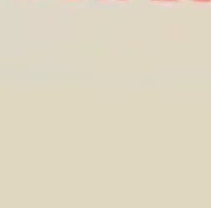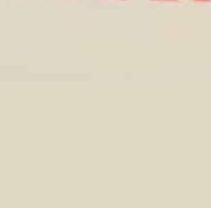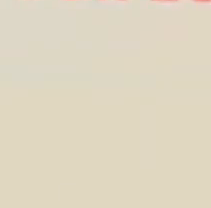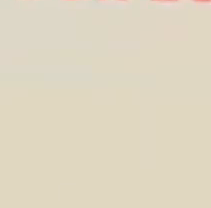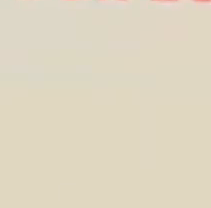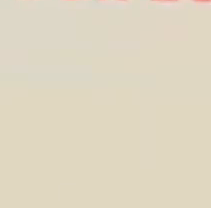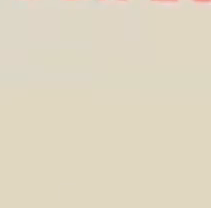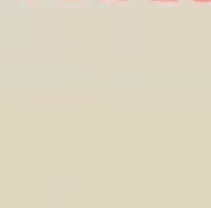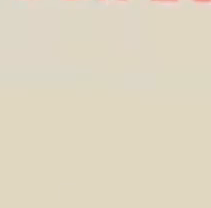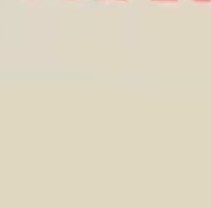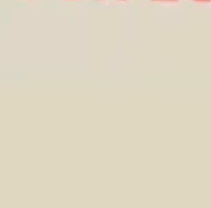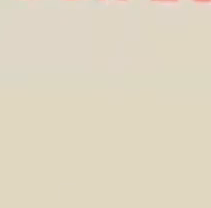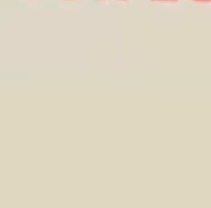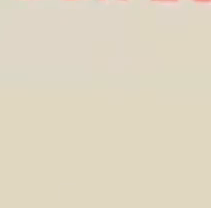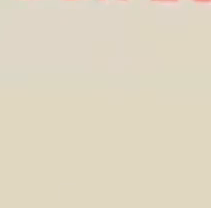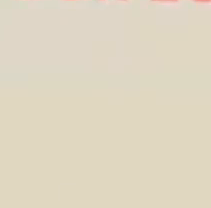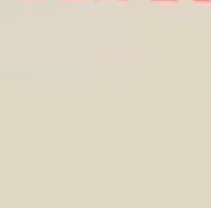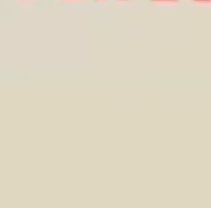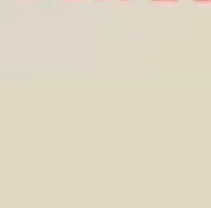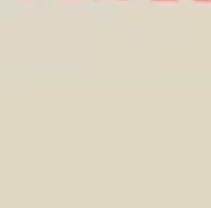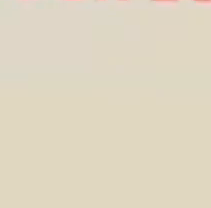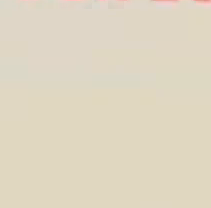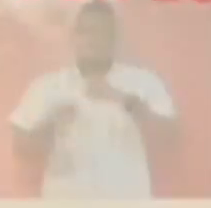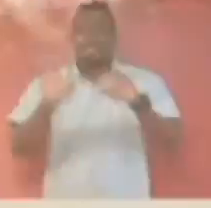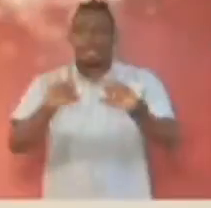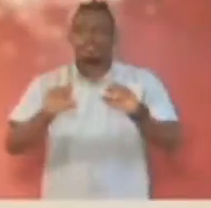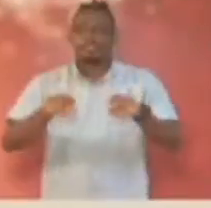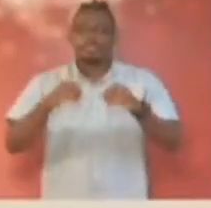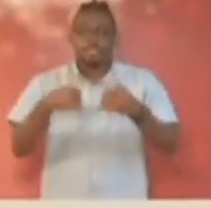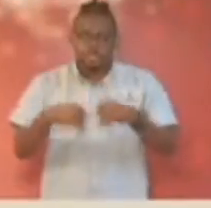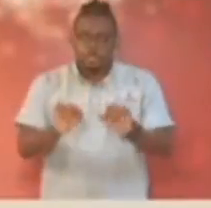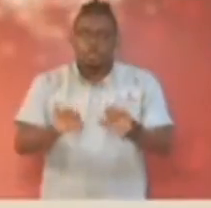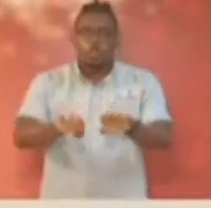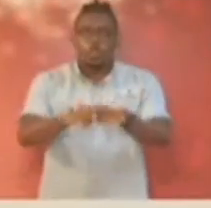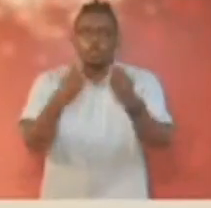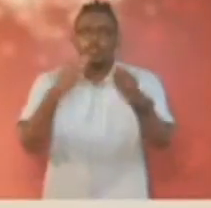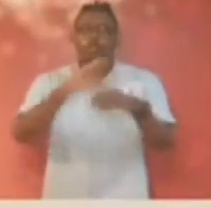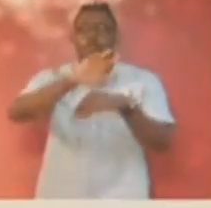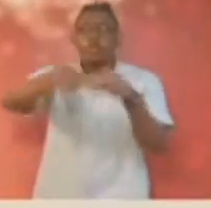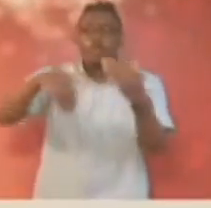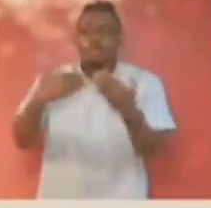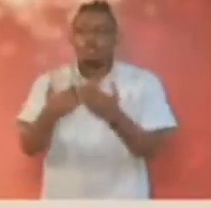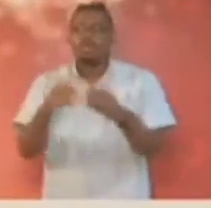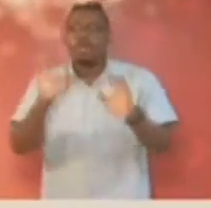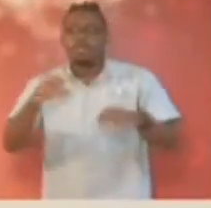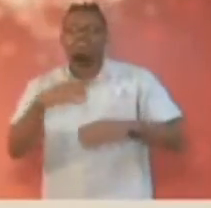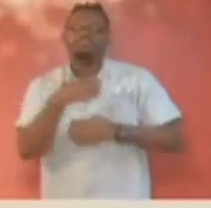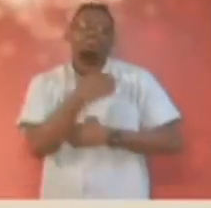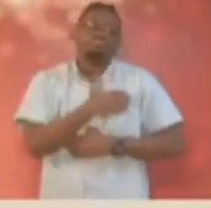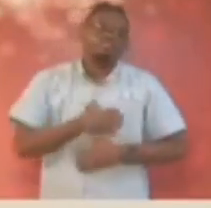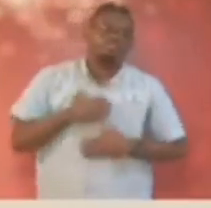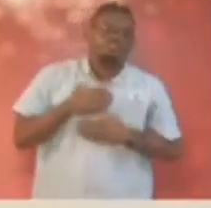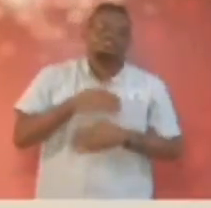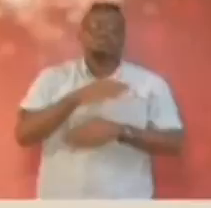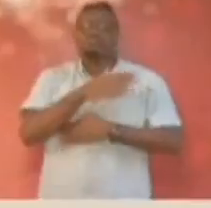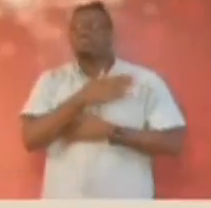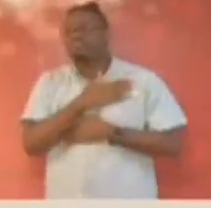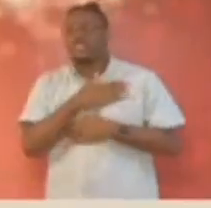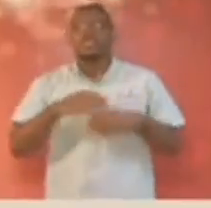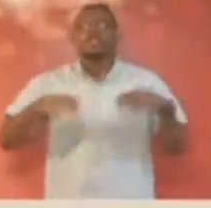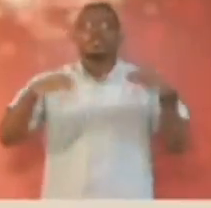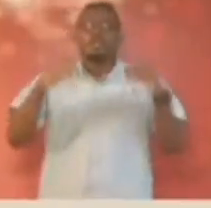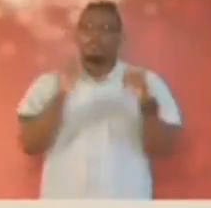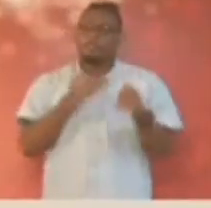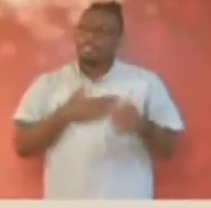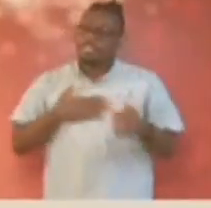that beaches can remain open for everyone's benefit. We urge the population, please, to comply.